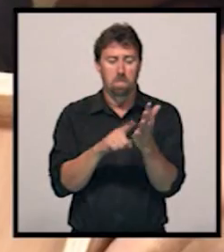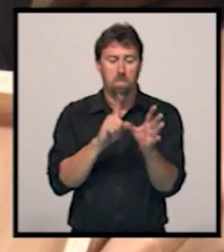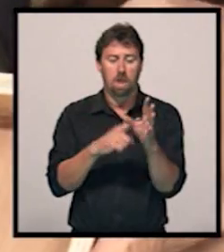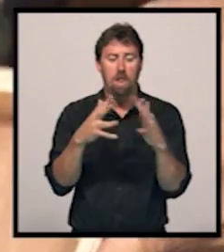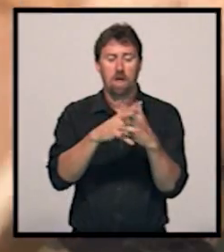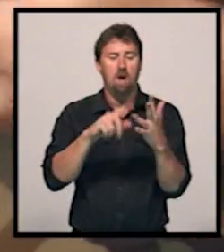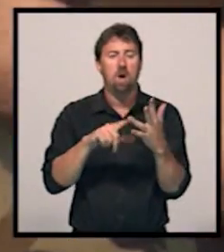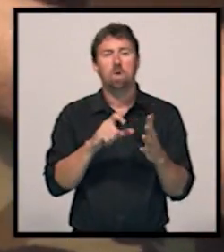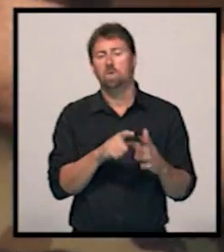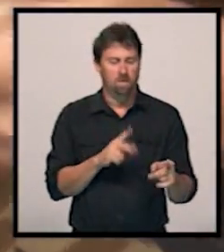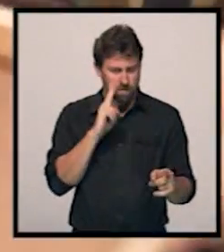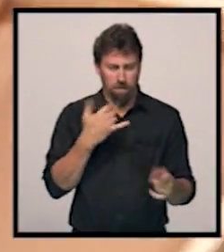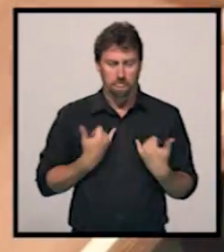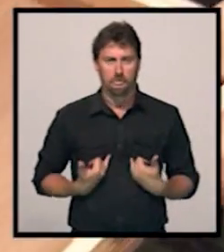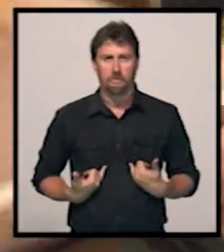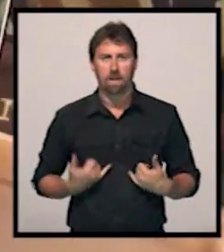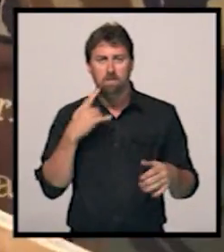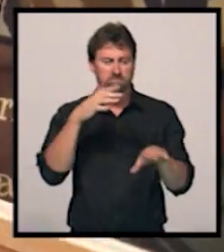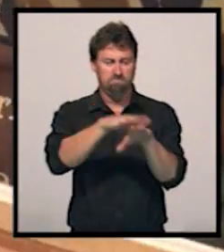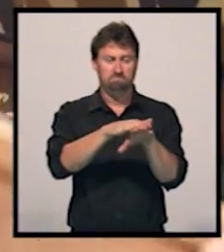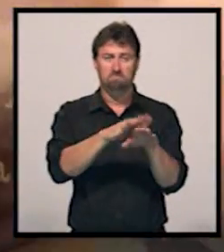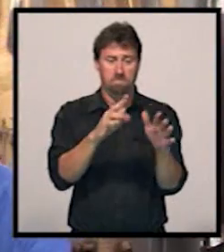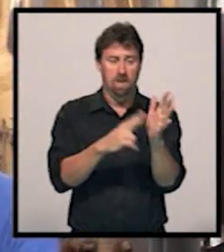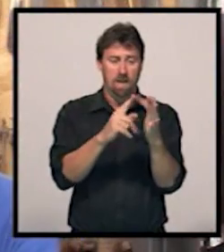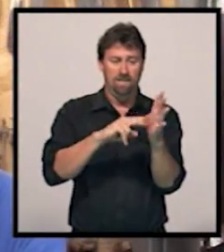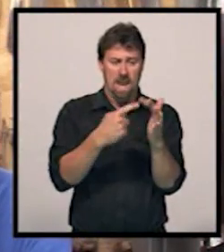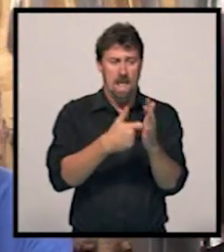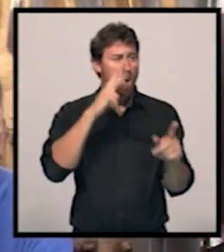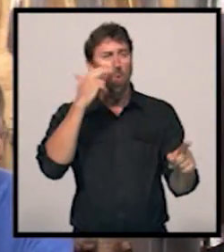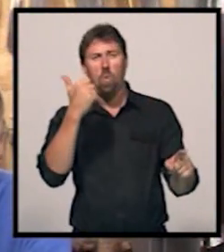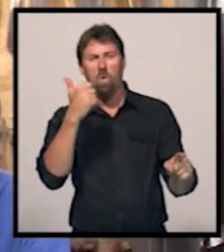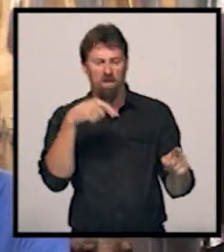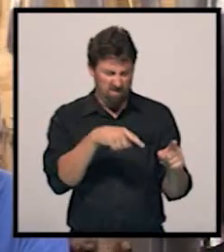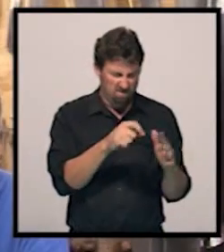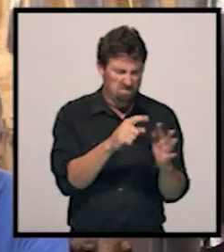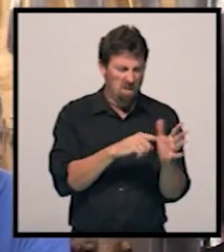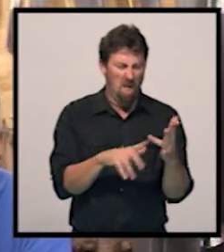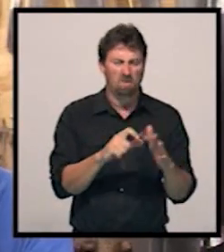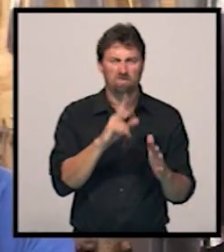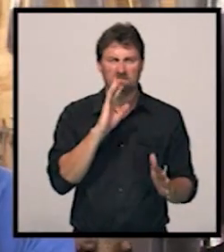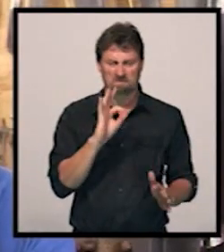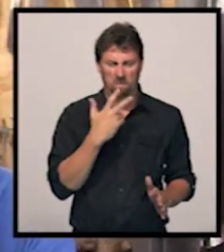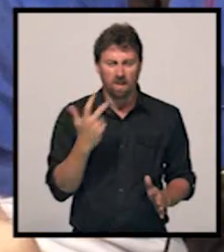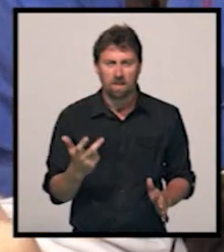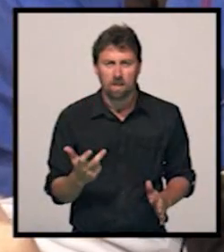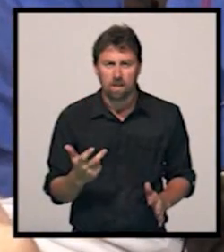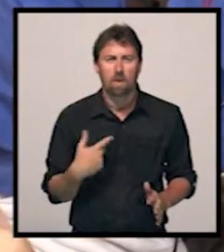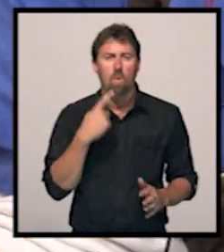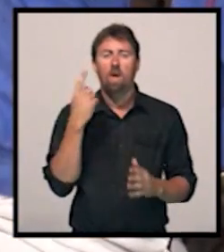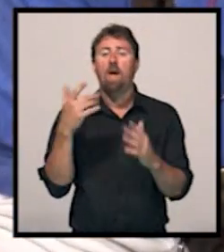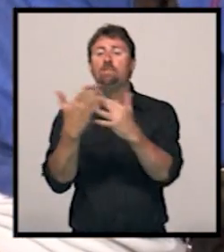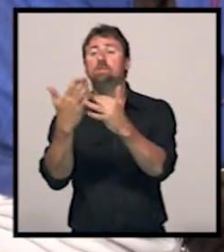unsightly ply. We've got lovely veneer here, plywood on the inside. So after the break, what I'll do is show you how to cover this